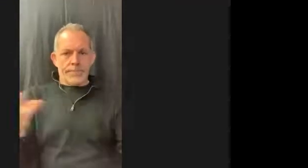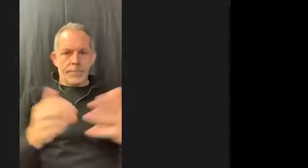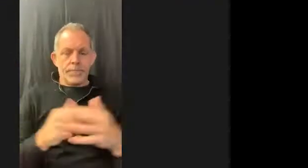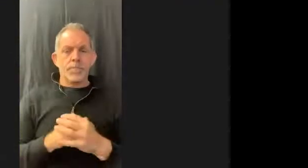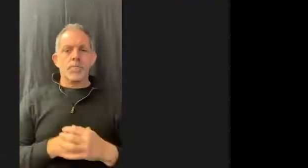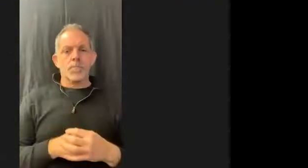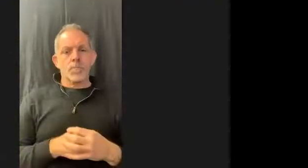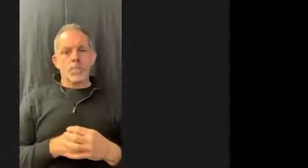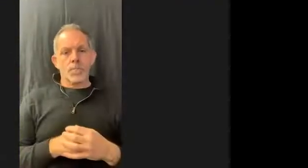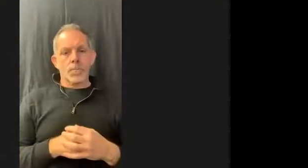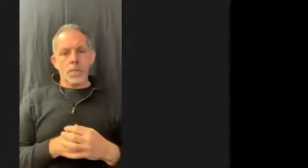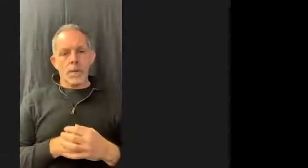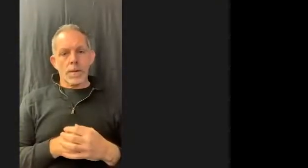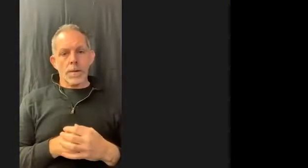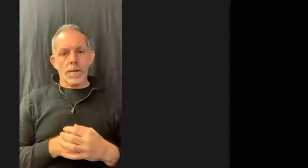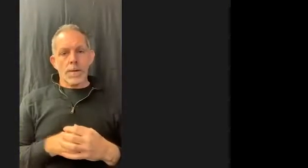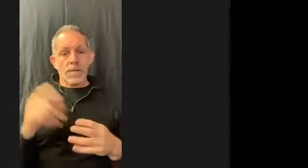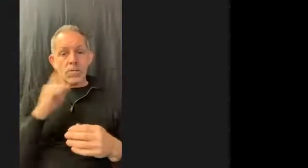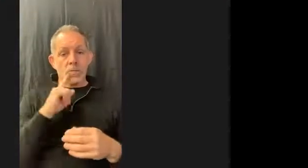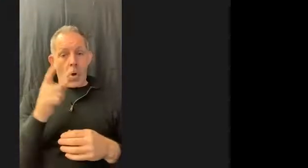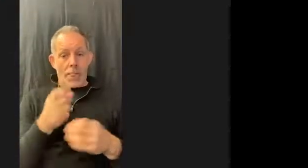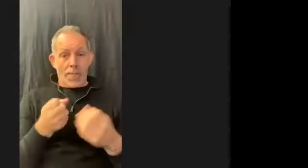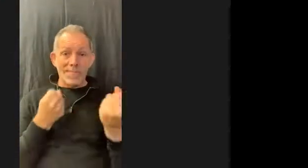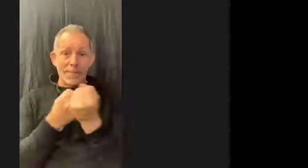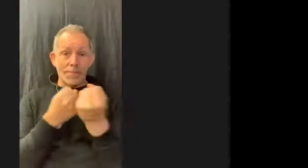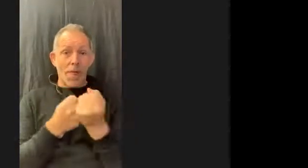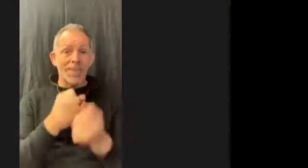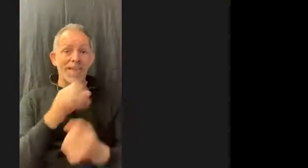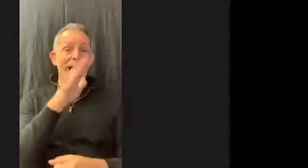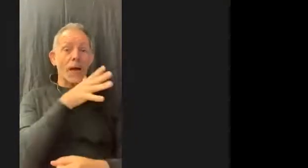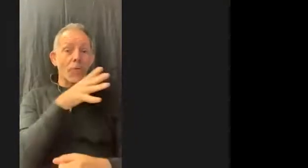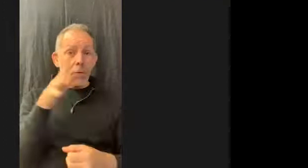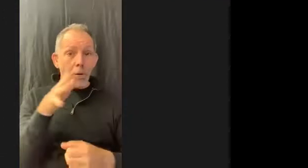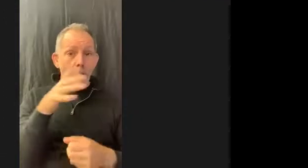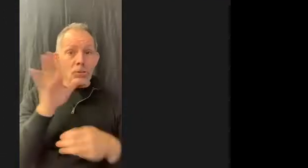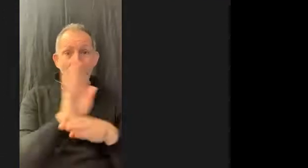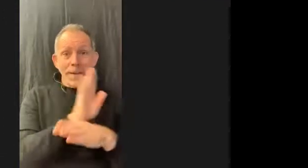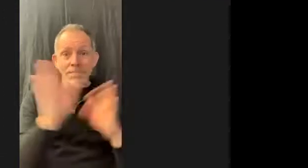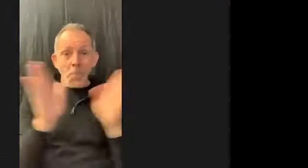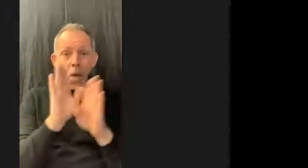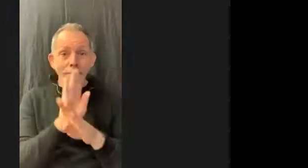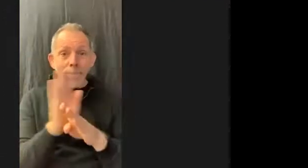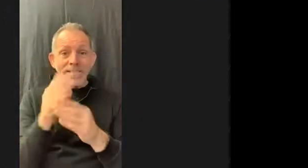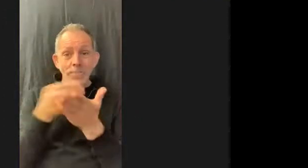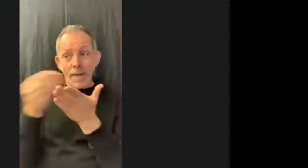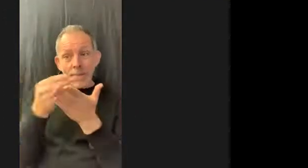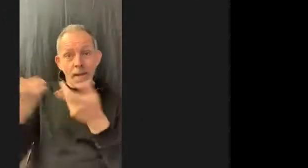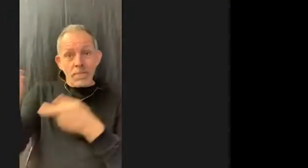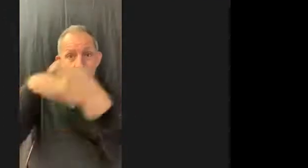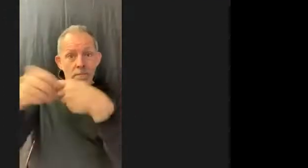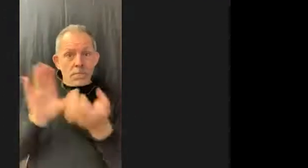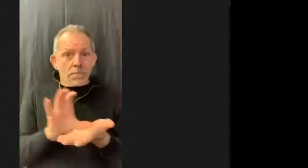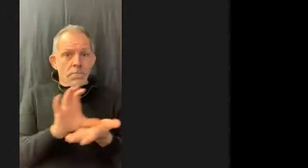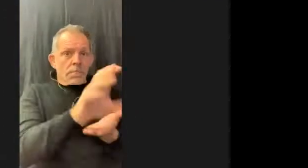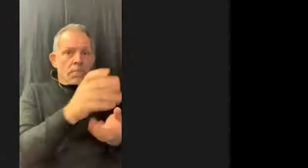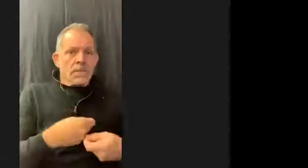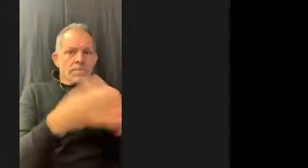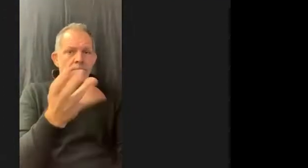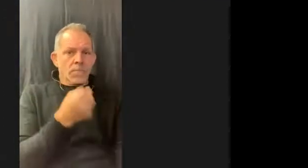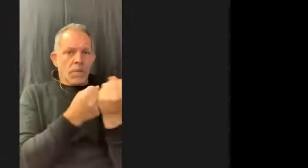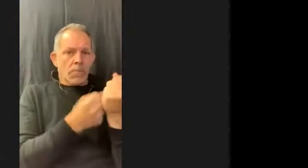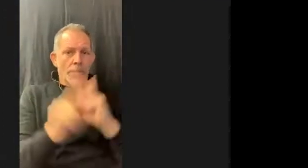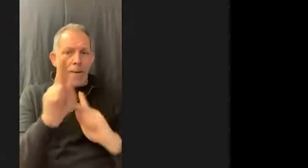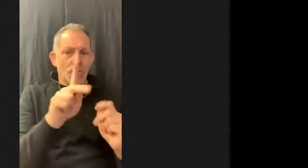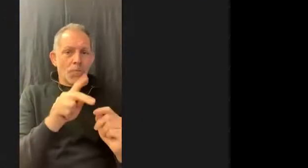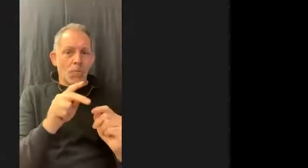industry while feeding those in the most need. So we're proud, and that program has been working well, and we'll continue that. We also